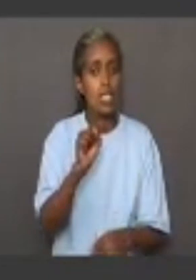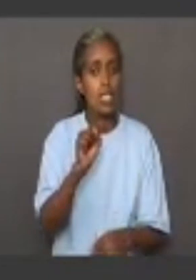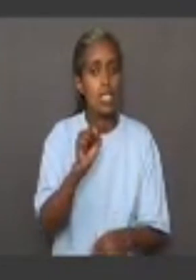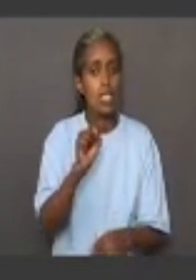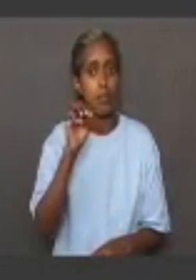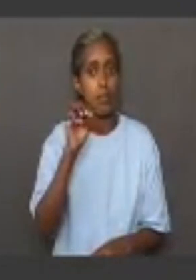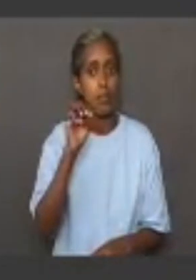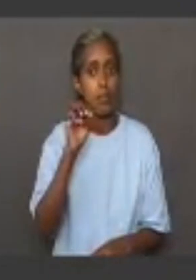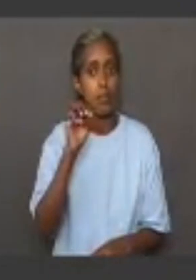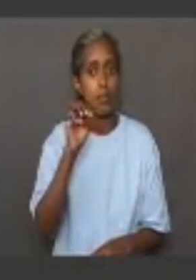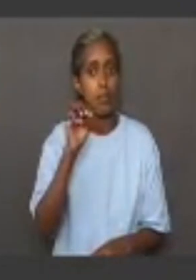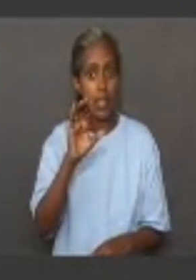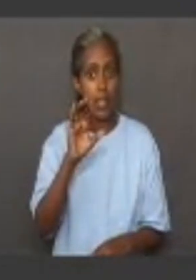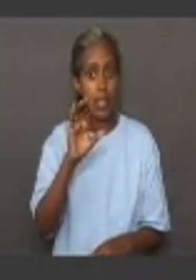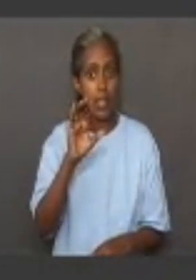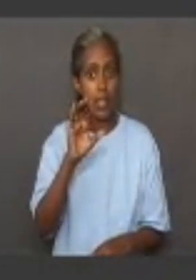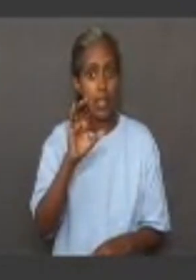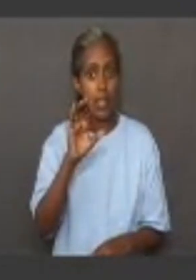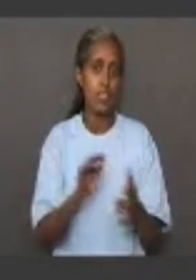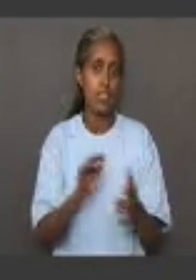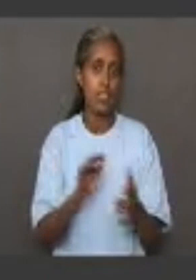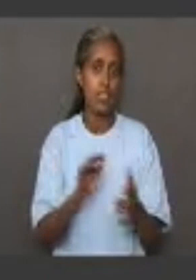symmetric difference.